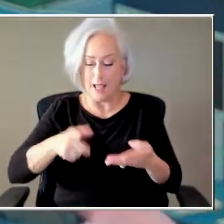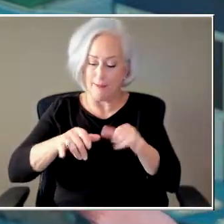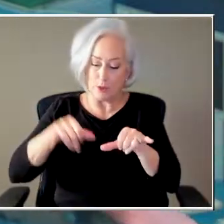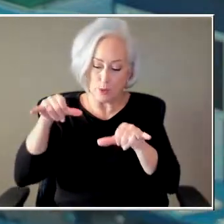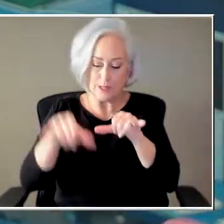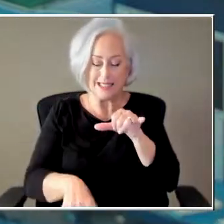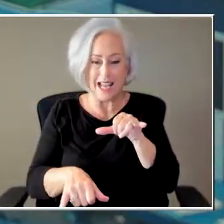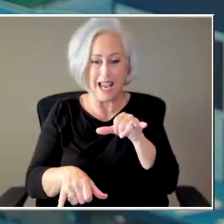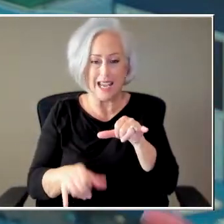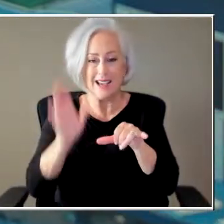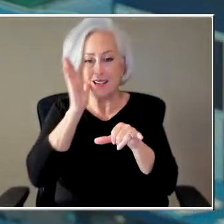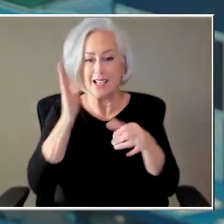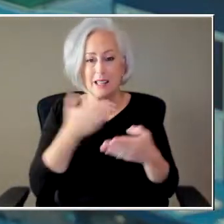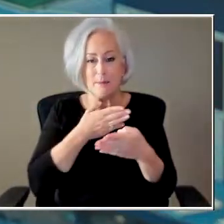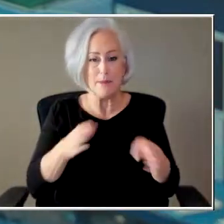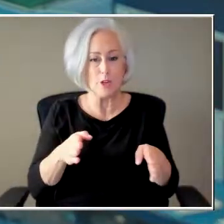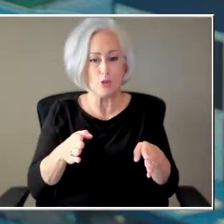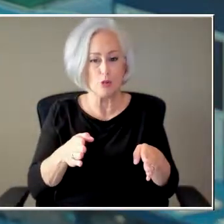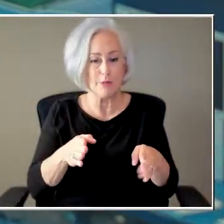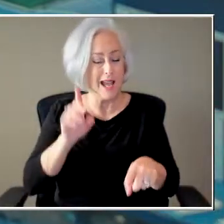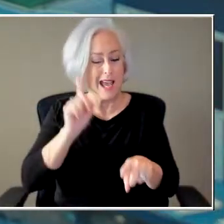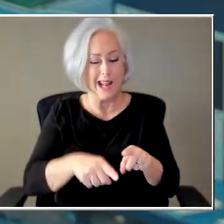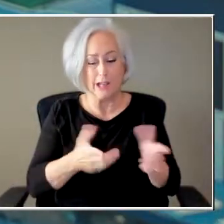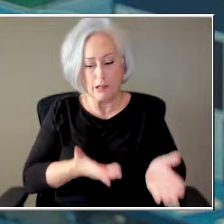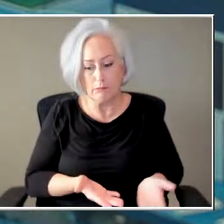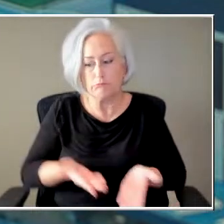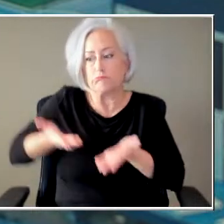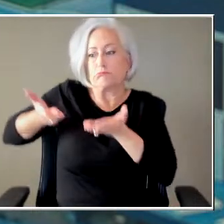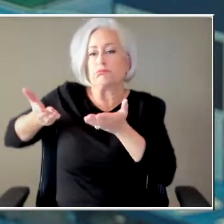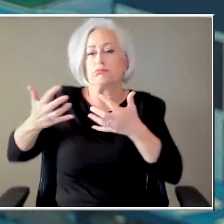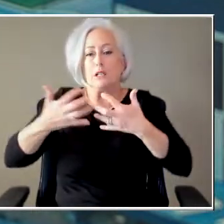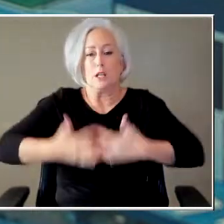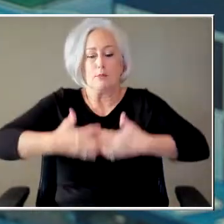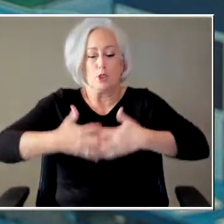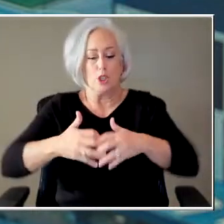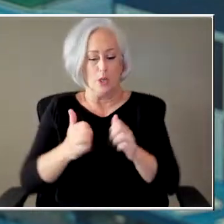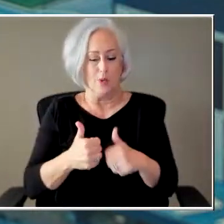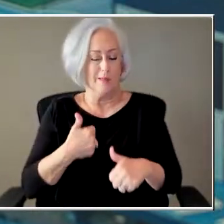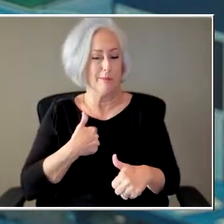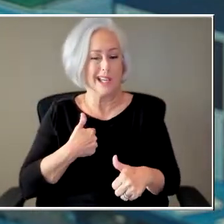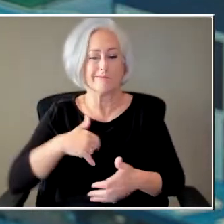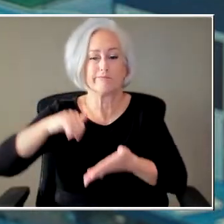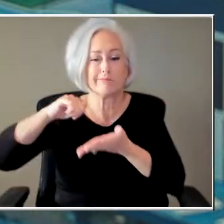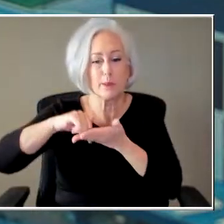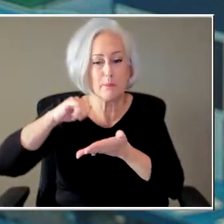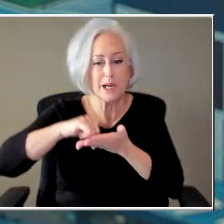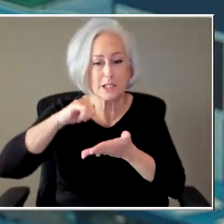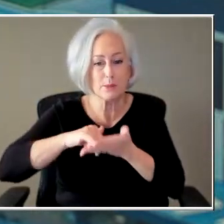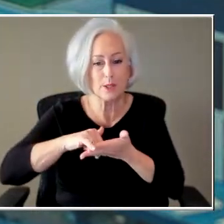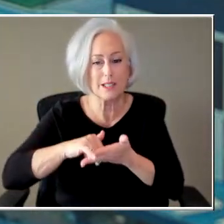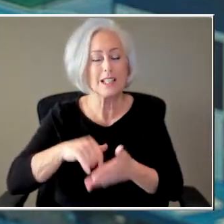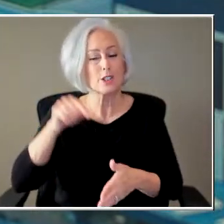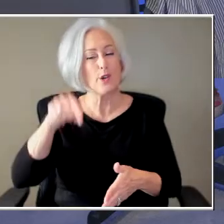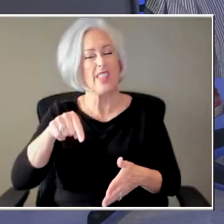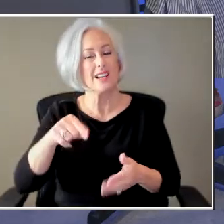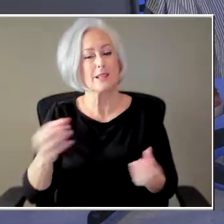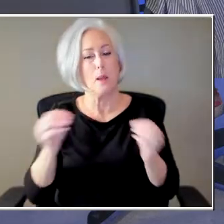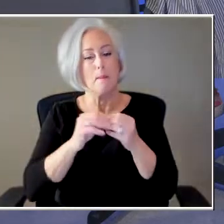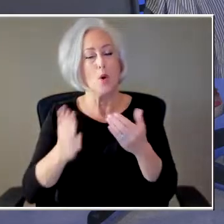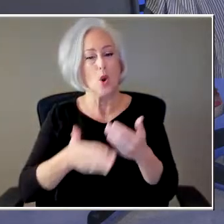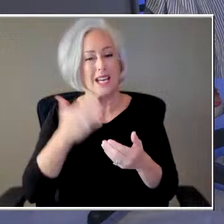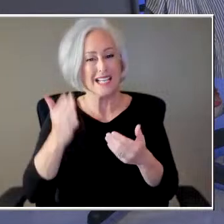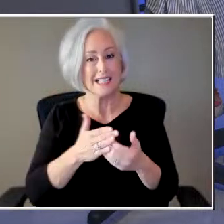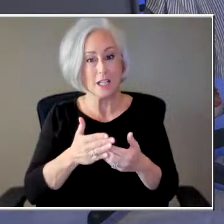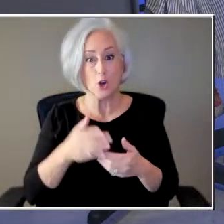whole machine with me, which was not, not possible. So it was a lot easier. A lot easy enough that you got to a wedding,